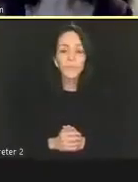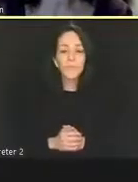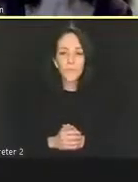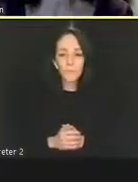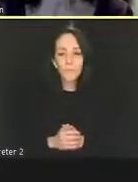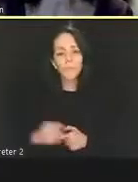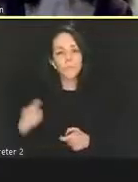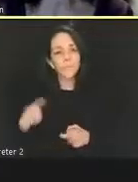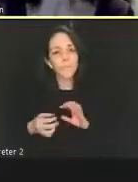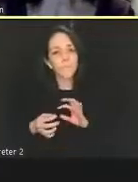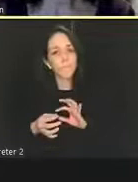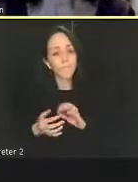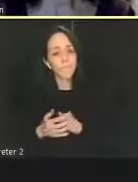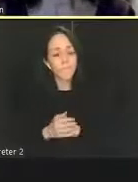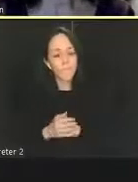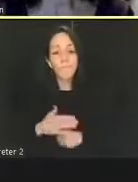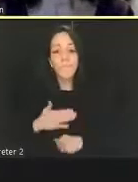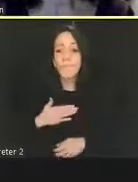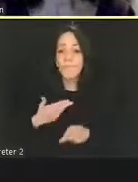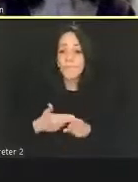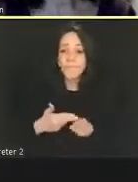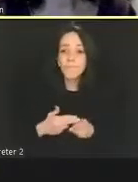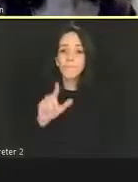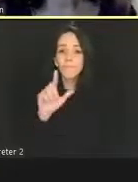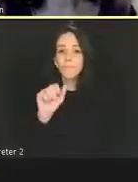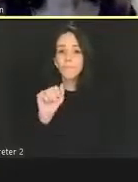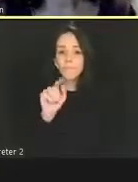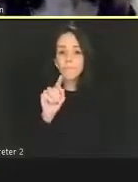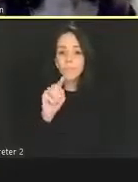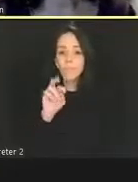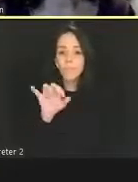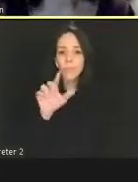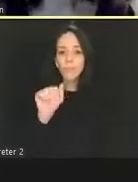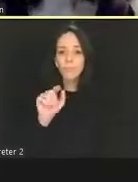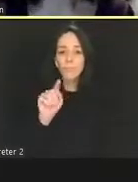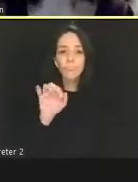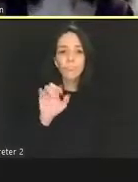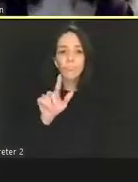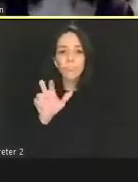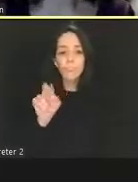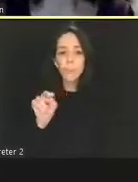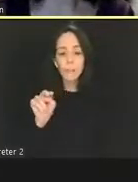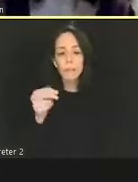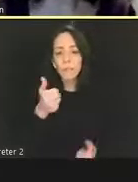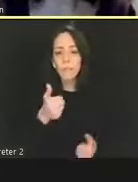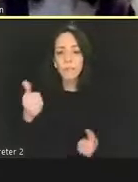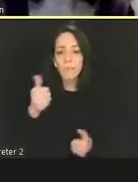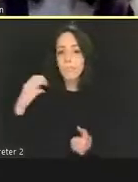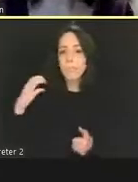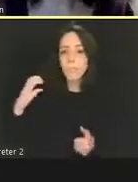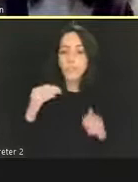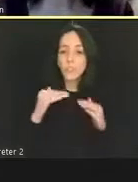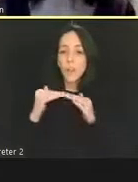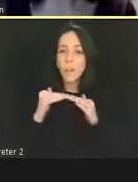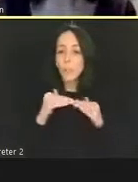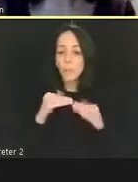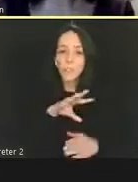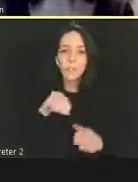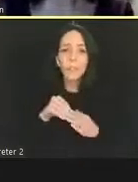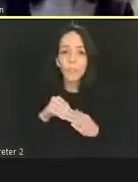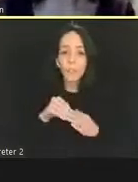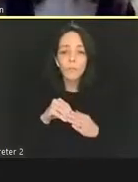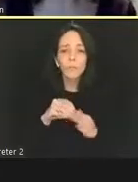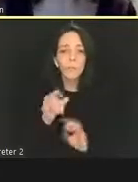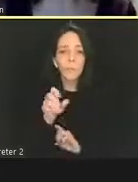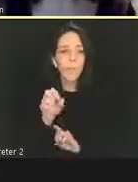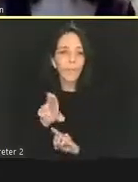todos. My name is Latricia Tillman, and I'm the Chief Equity and Inclusion Officer,